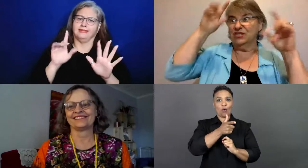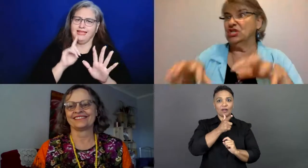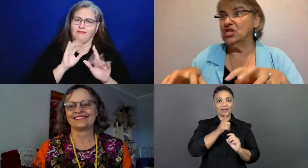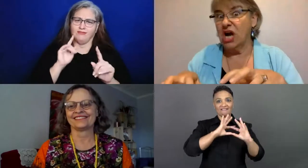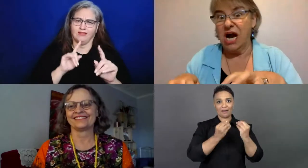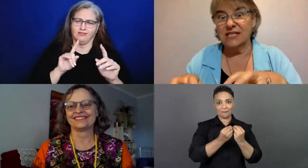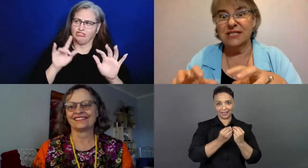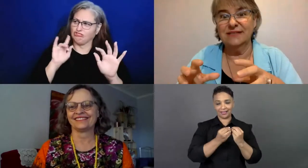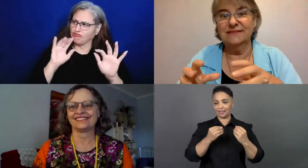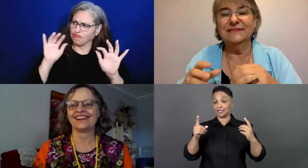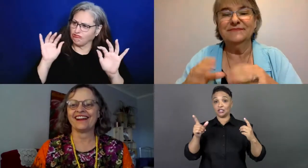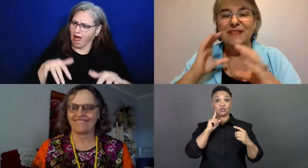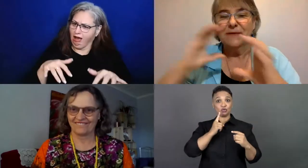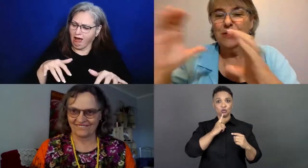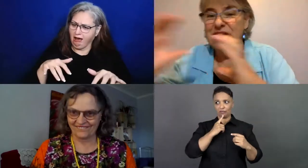deaf shocked